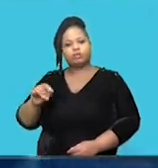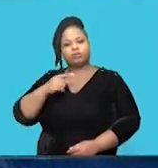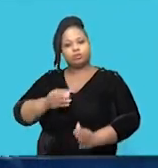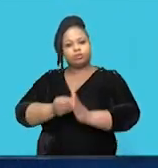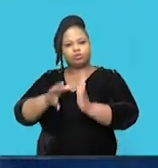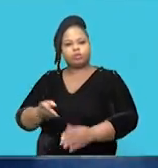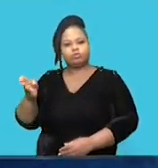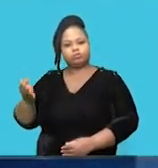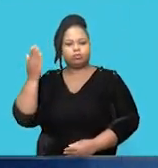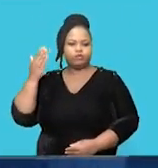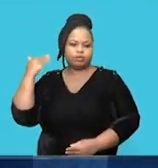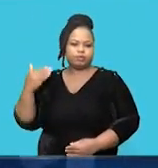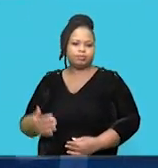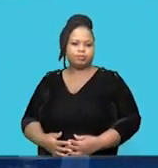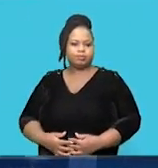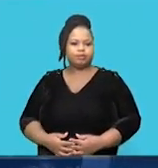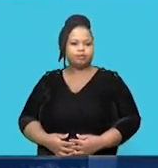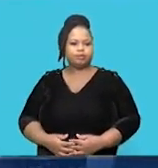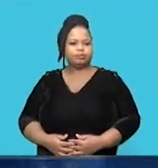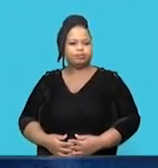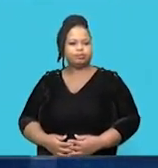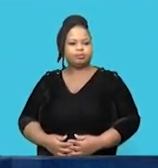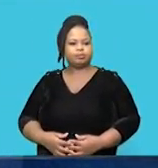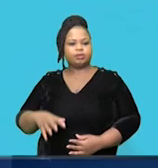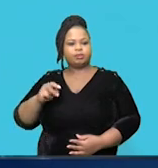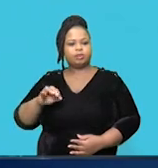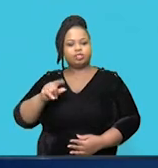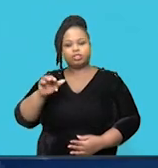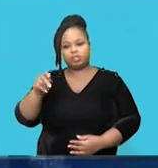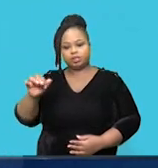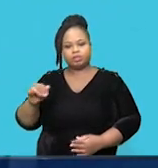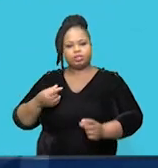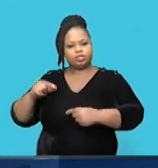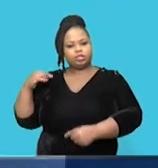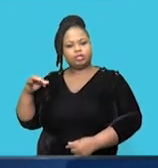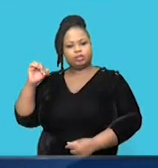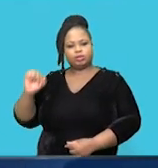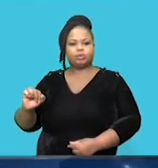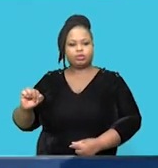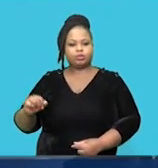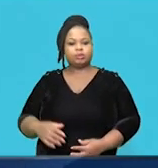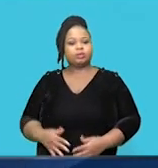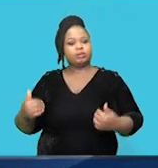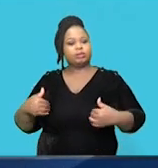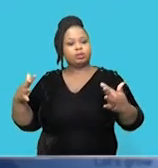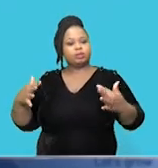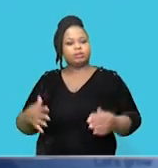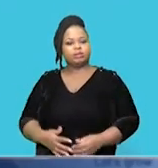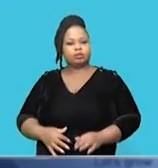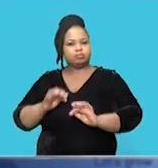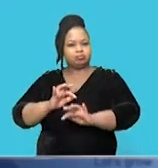owayengumfundi kwesi sikolo. Tsietsi Mashinini and his generation started the protests